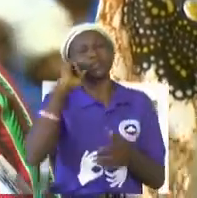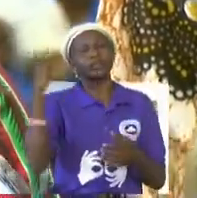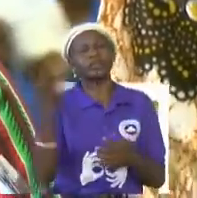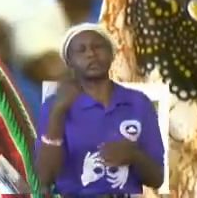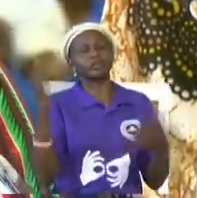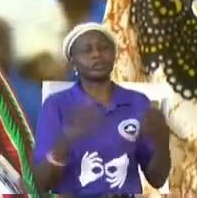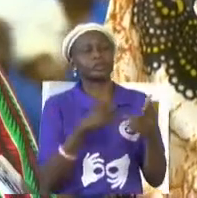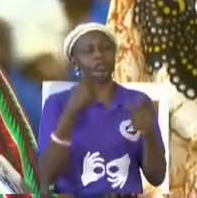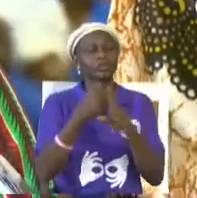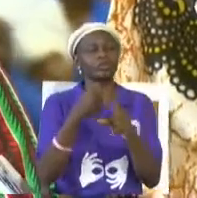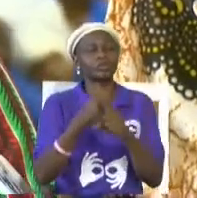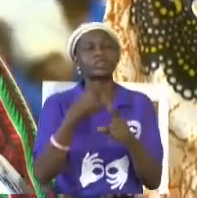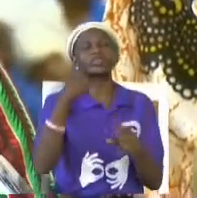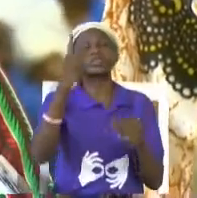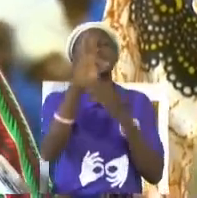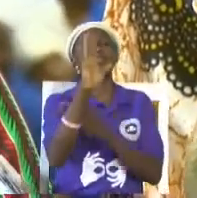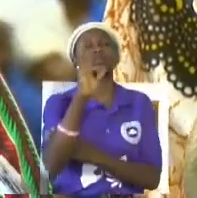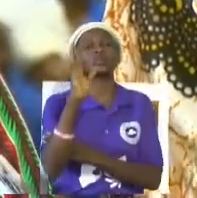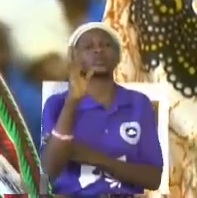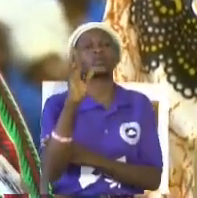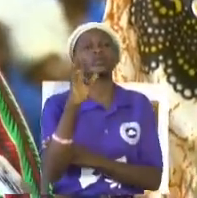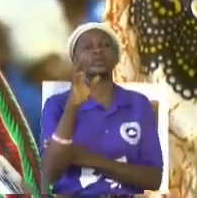singing to myself, telling God,